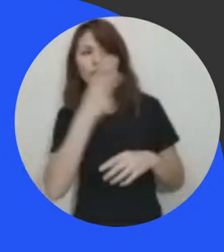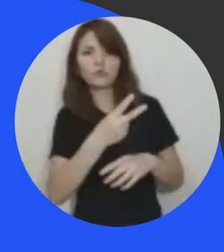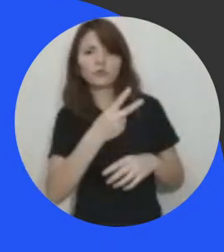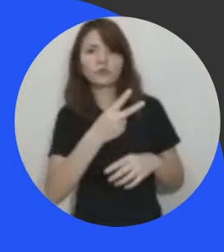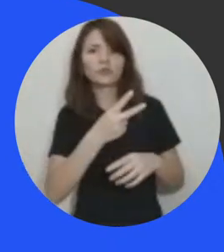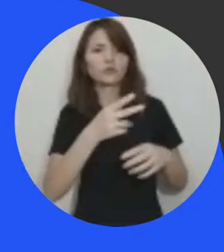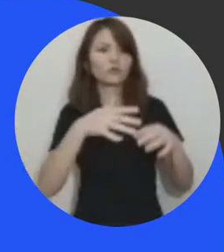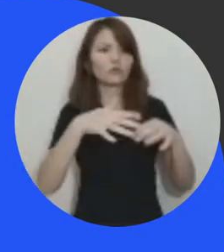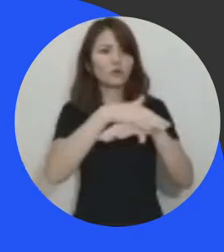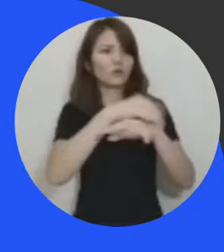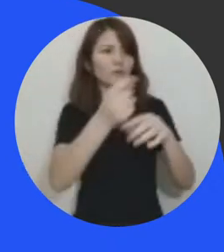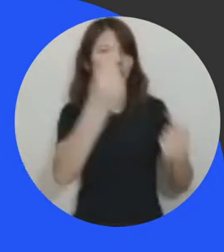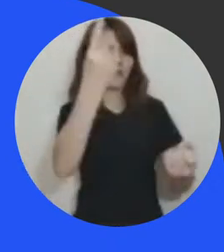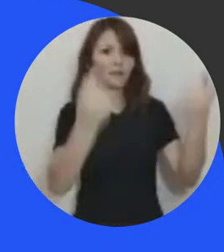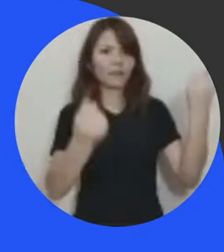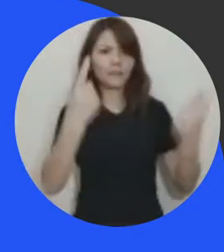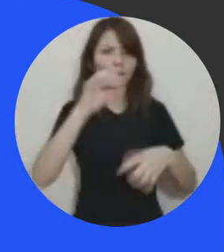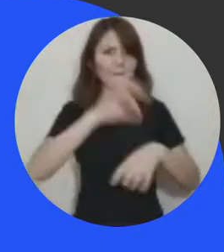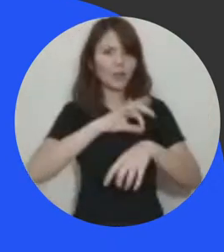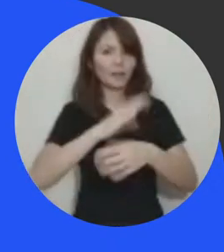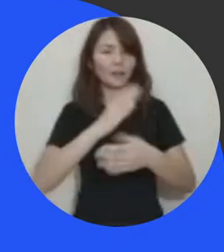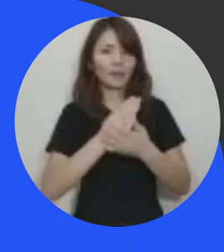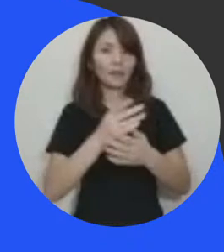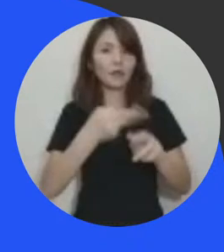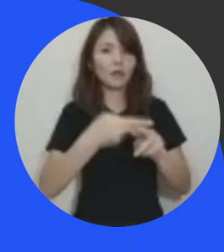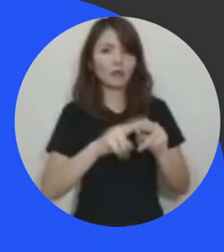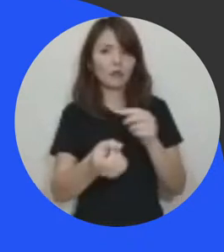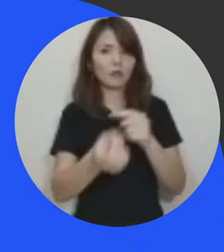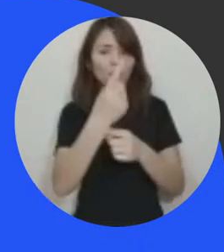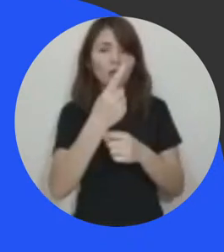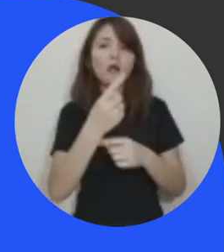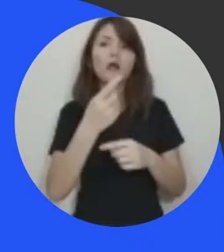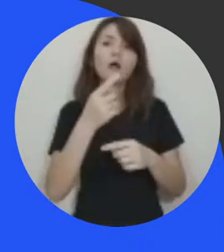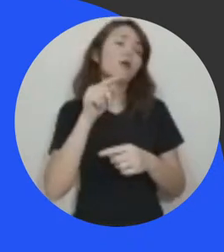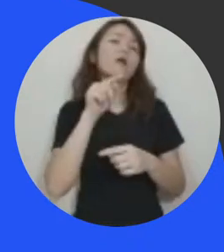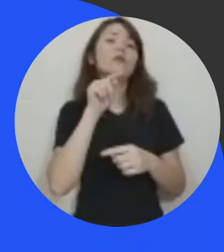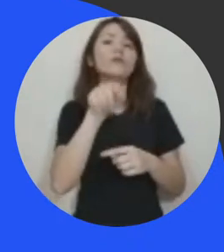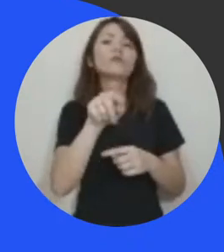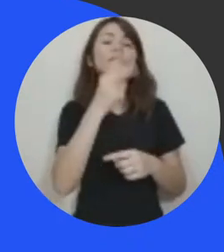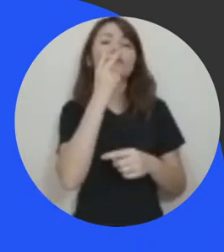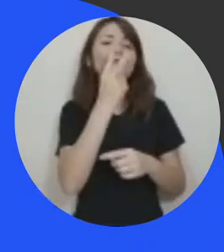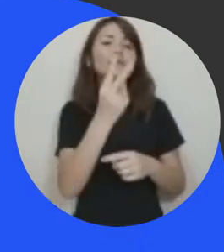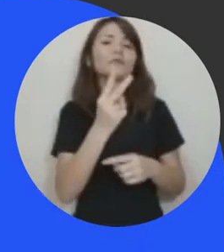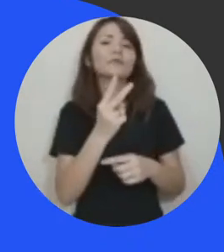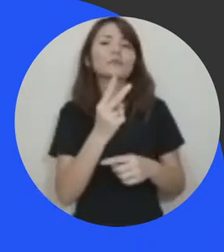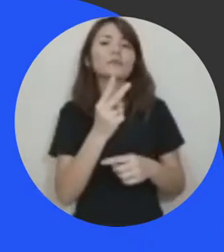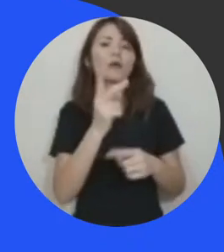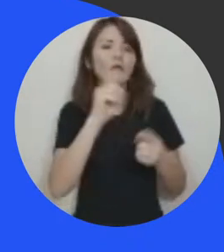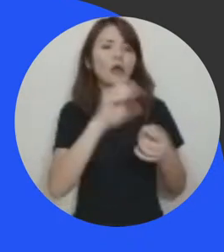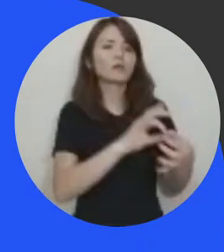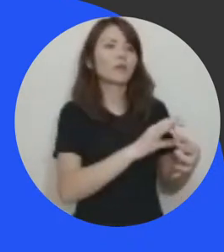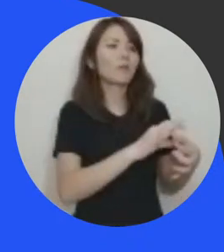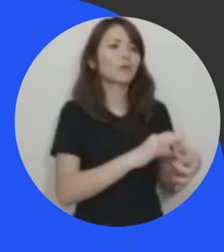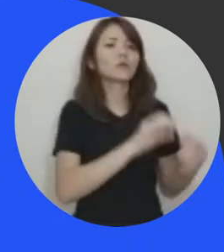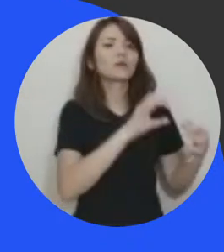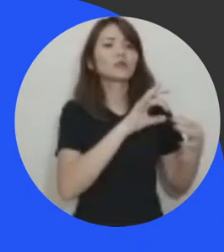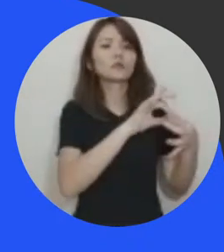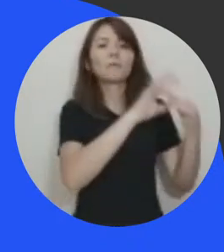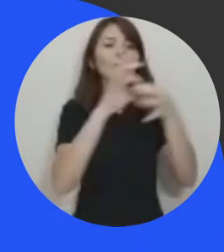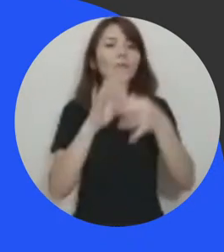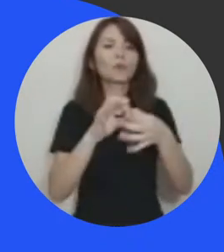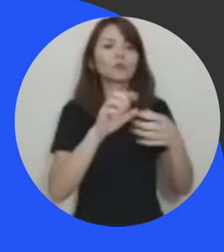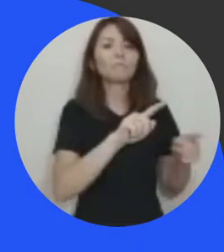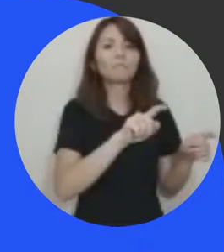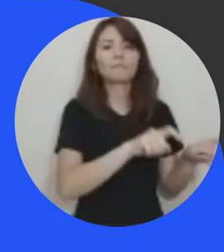those cases is going to be part of what we call a transmission chain. They would have got it from somebody else.